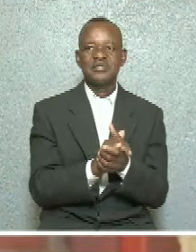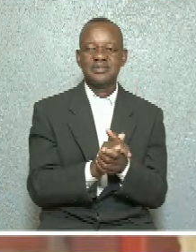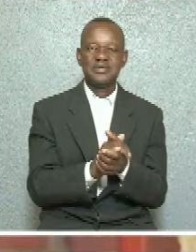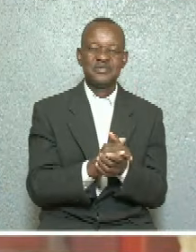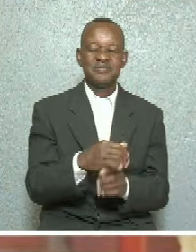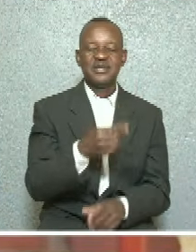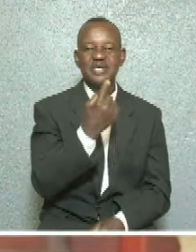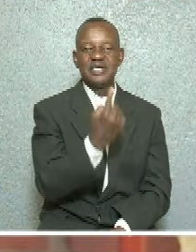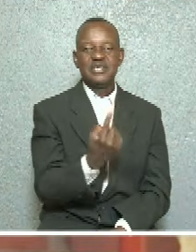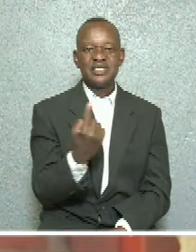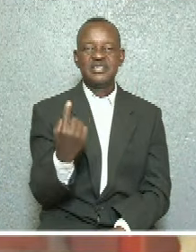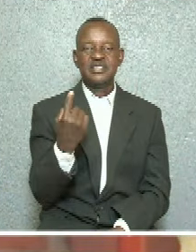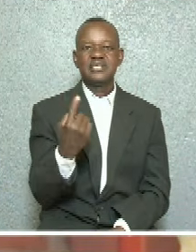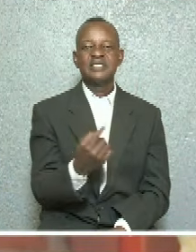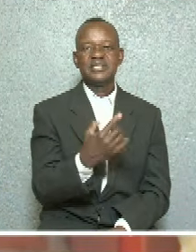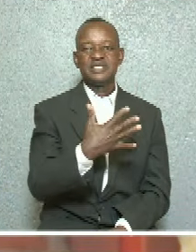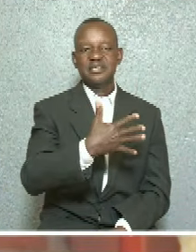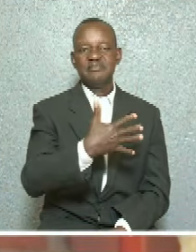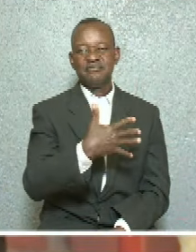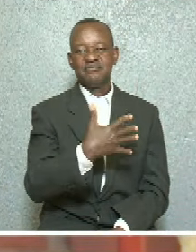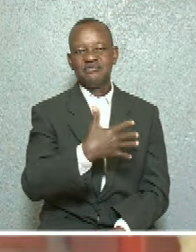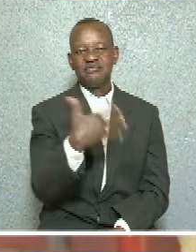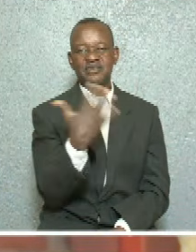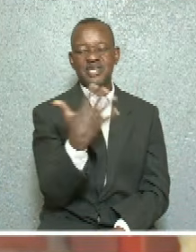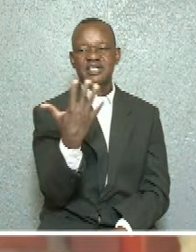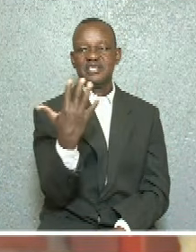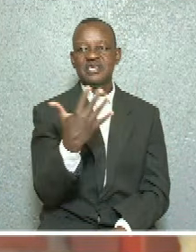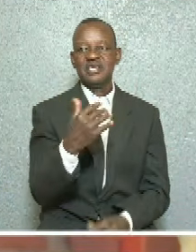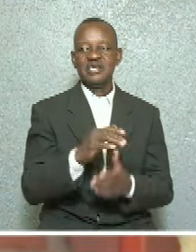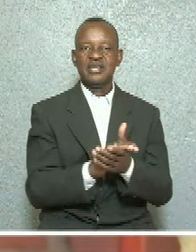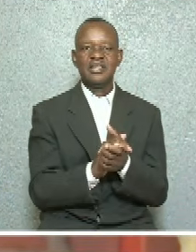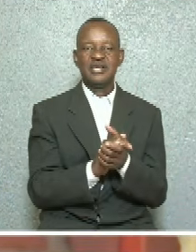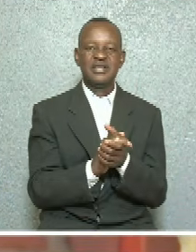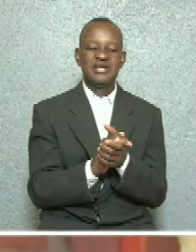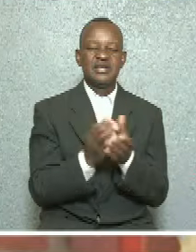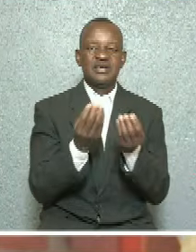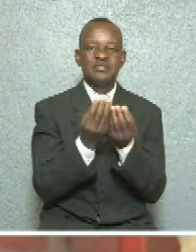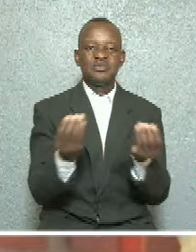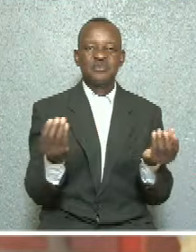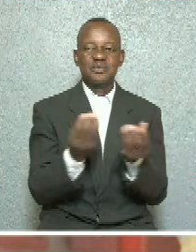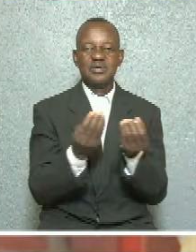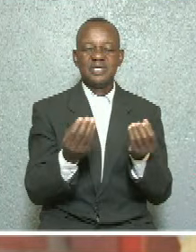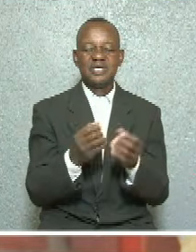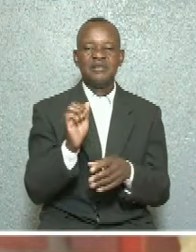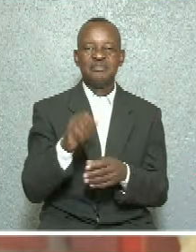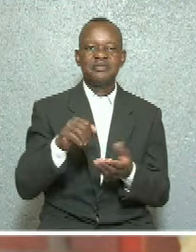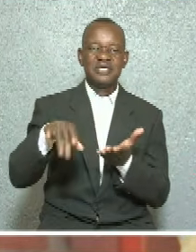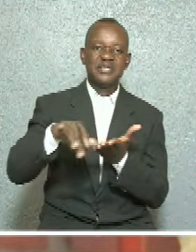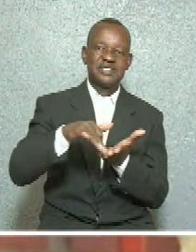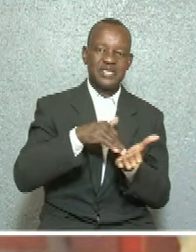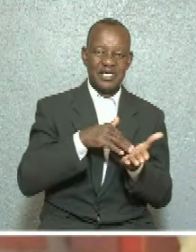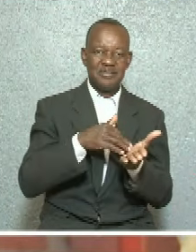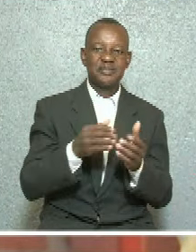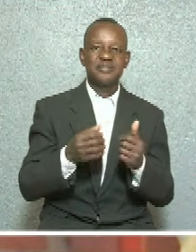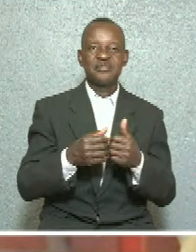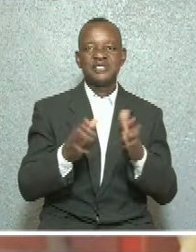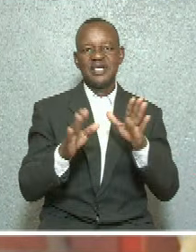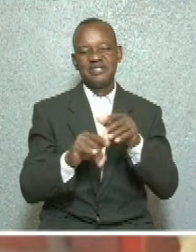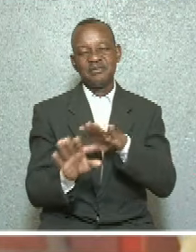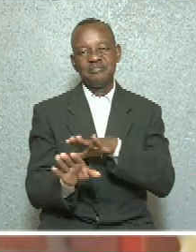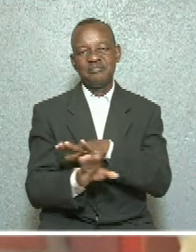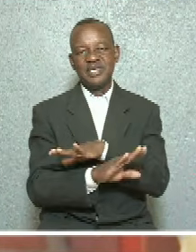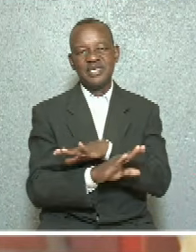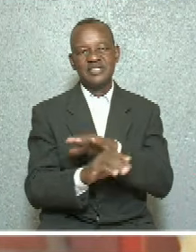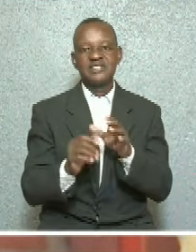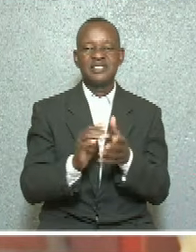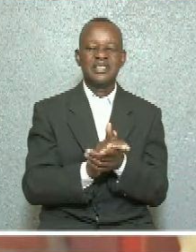would come, different groups, they would come and then we teach them the very basic of what swimming is, the water